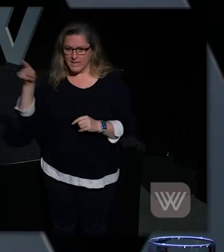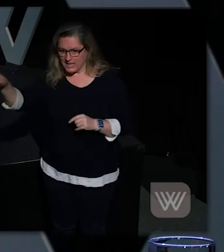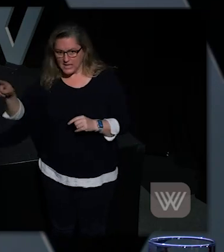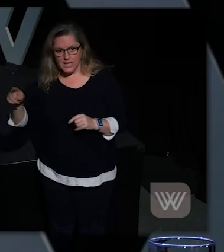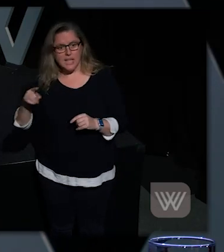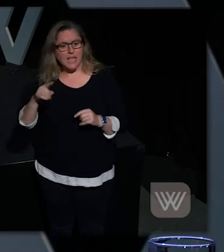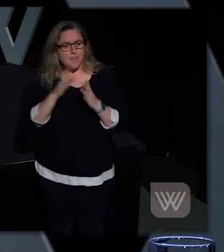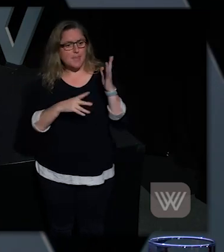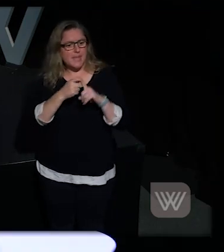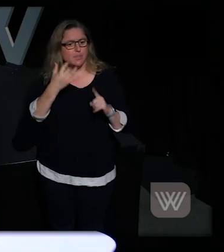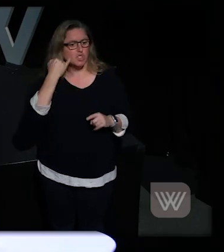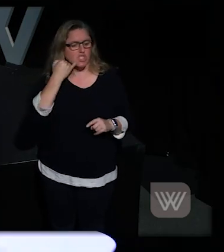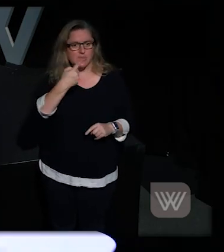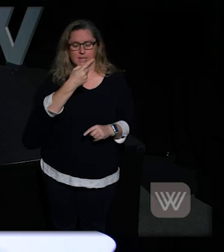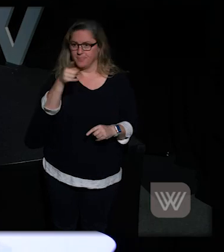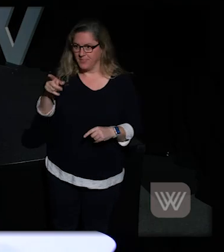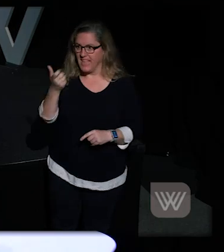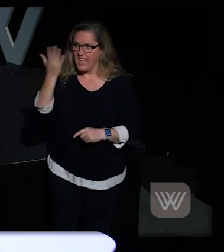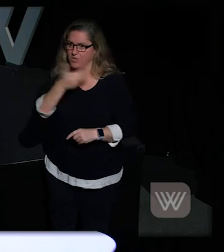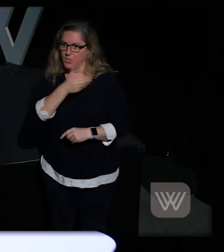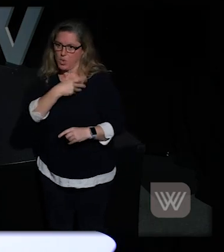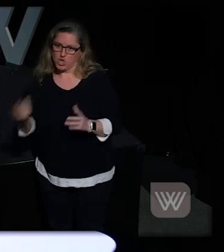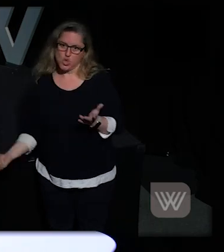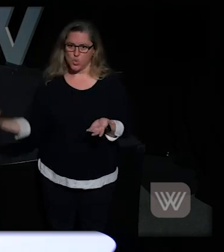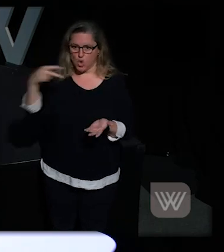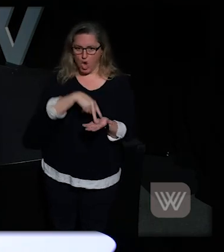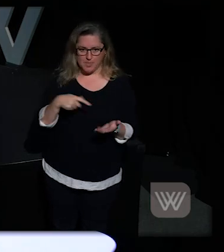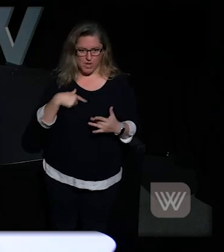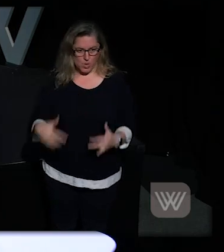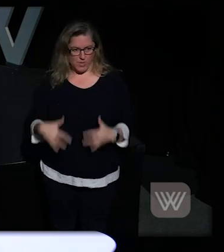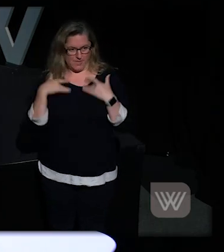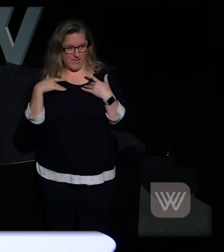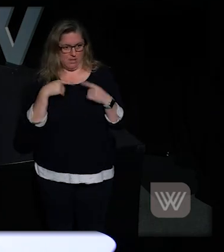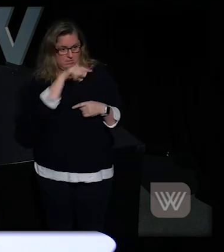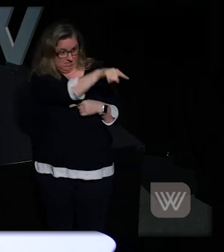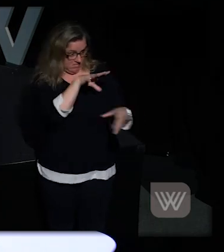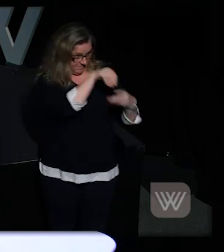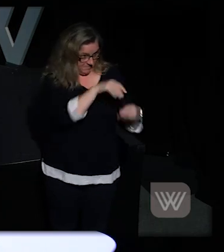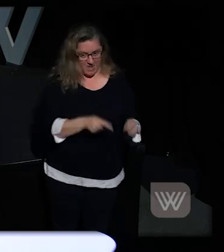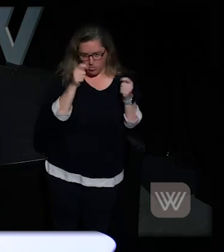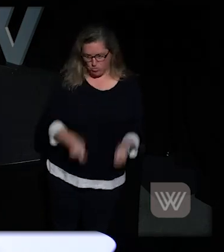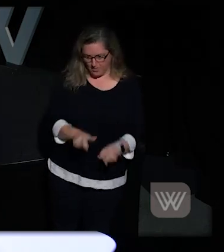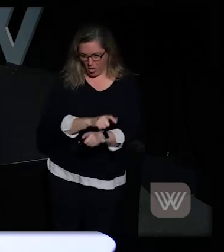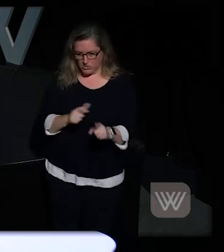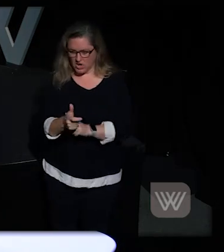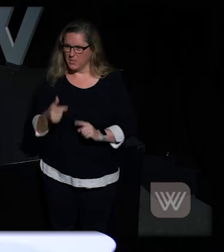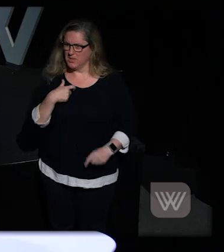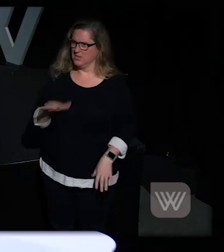how would you feel if every morning you got up and you were made to be felt to be part of rape culture? How would that make you feel? And I was